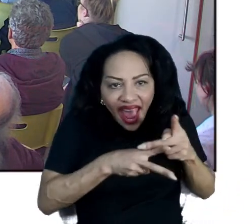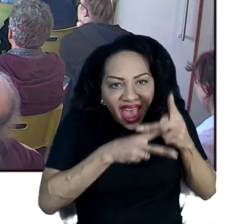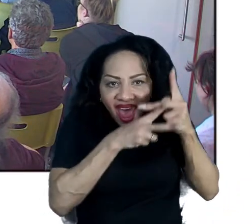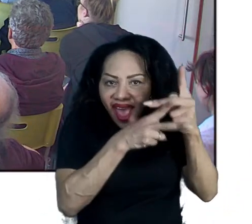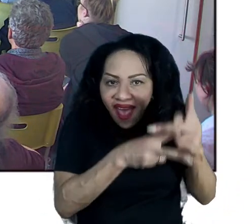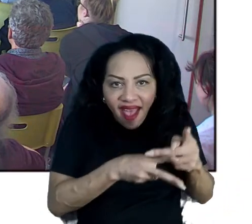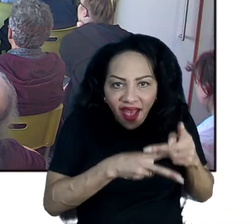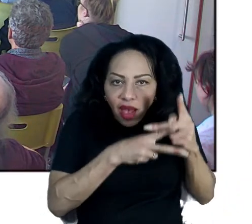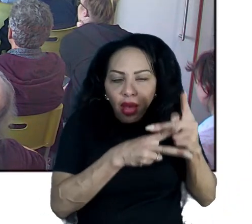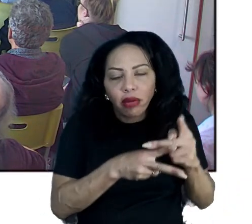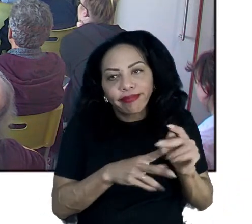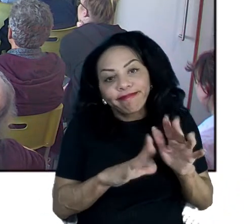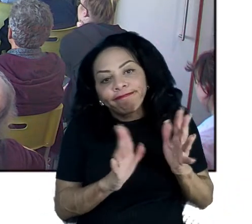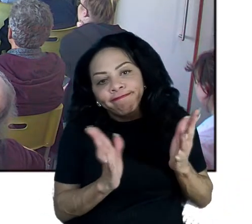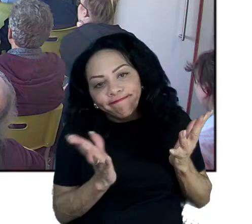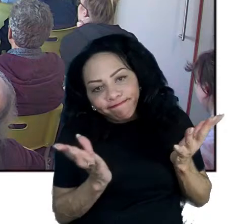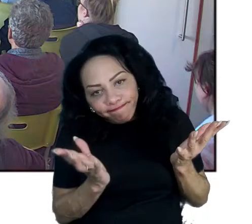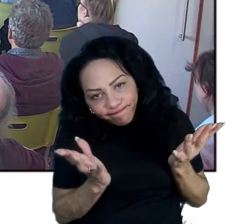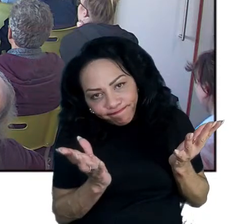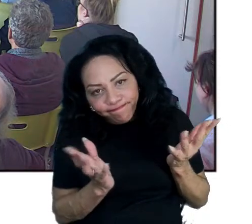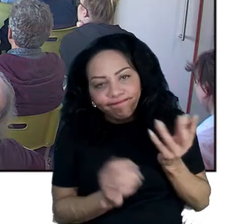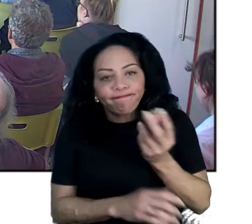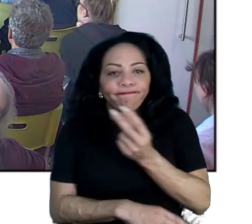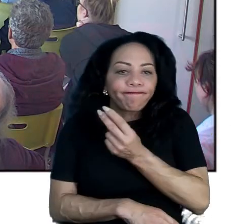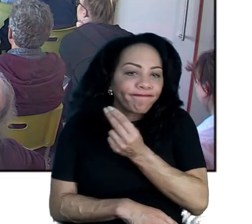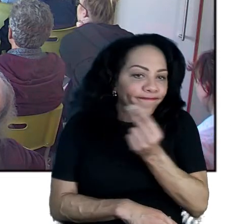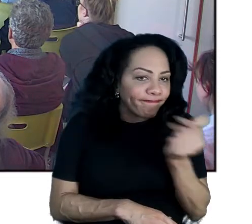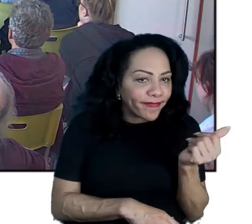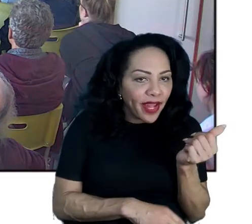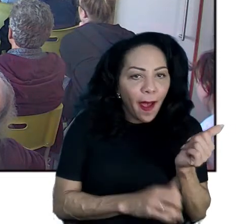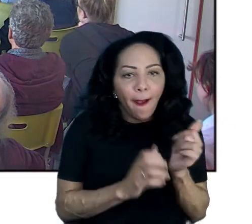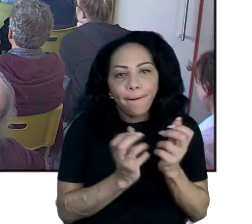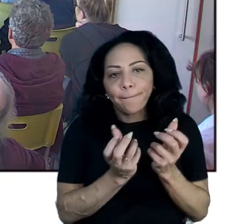inevitably is going to be some material that is